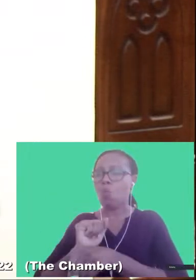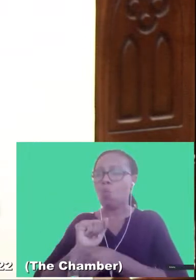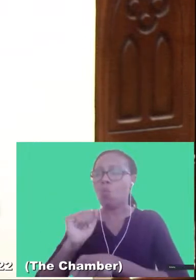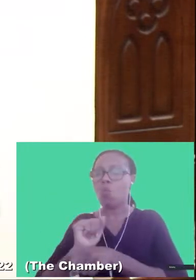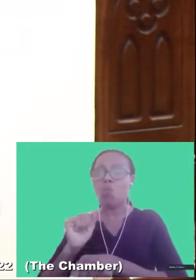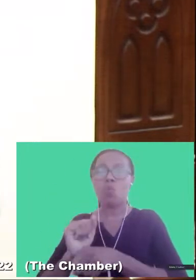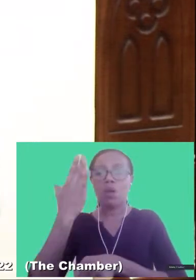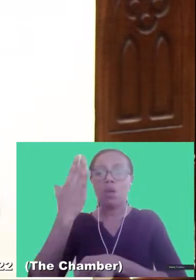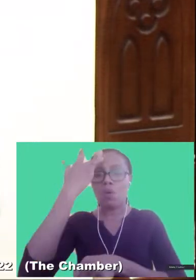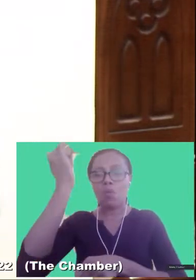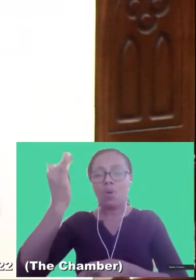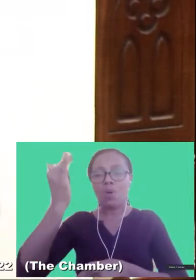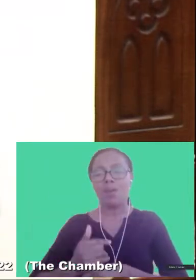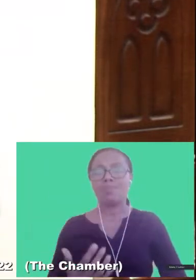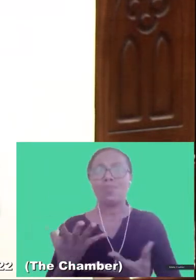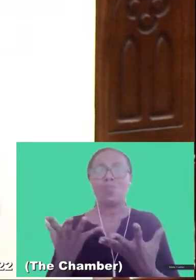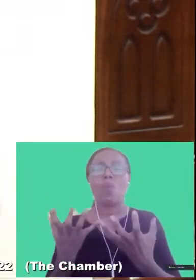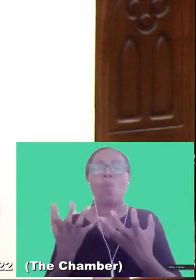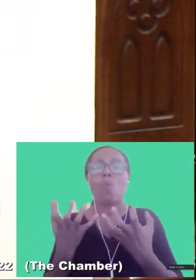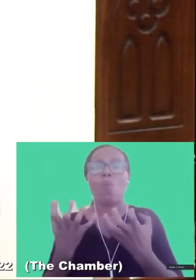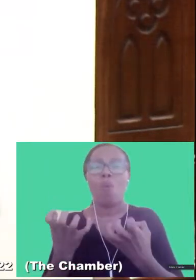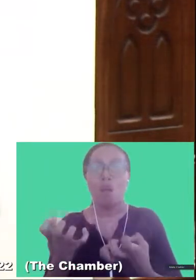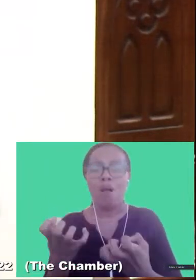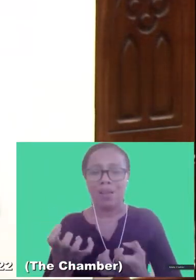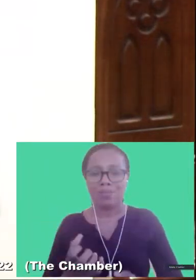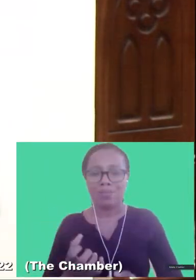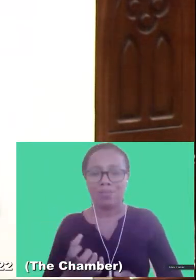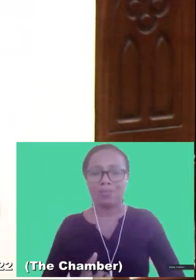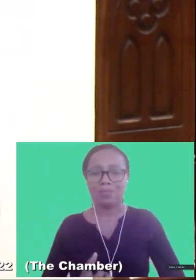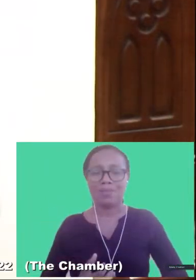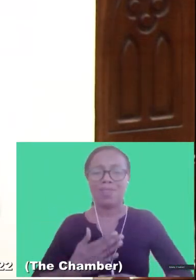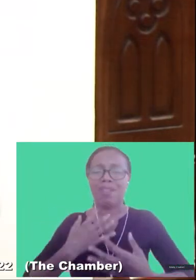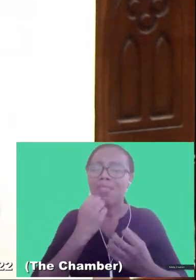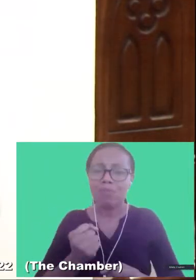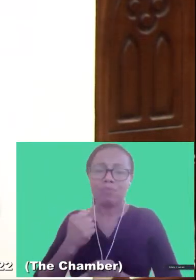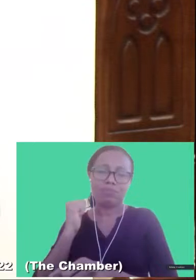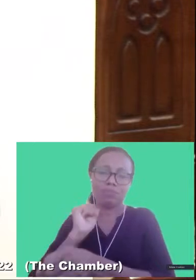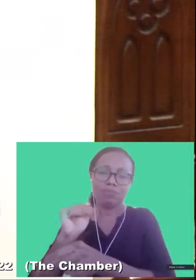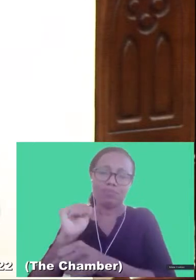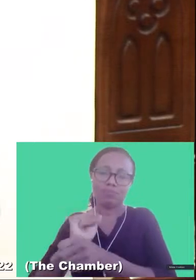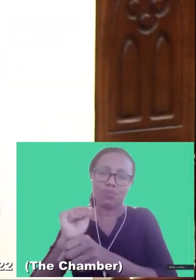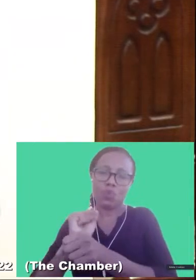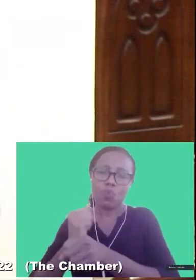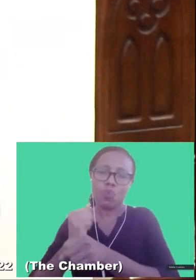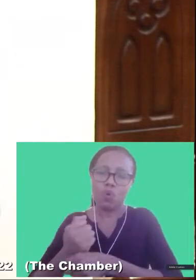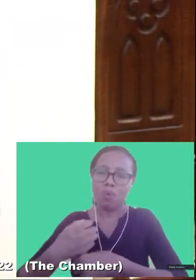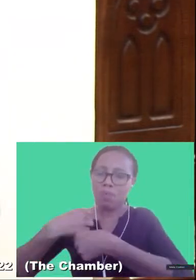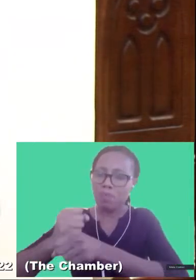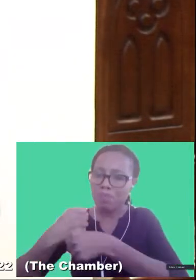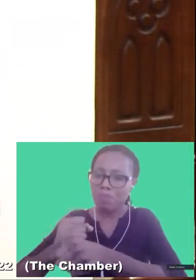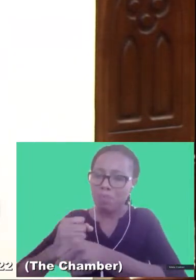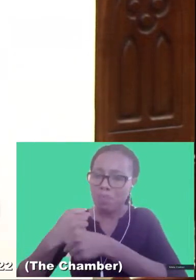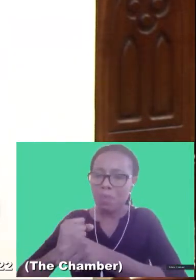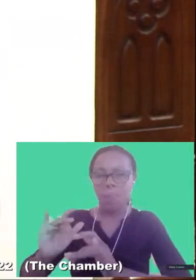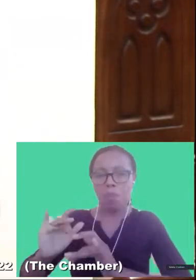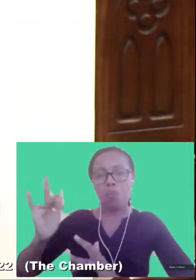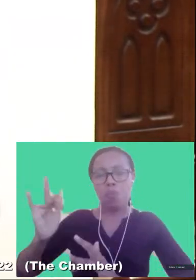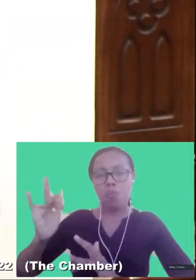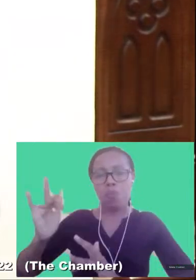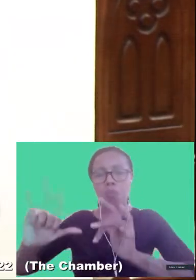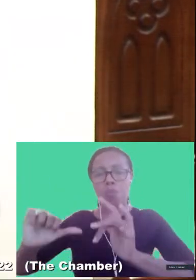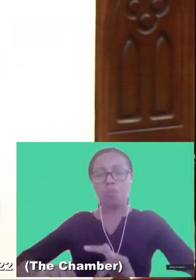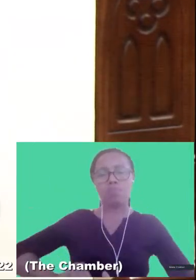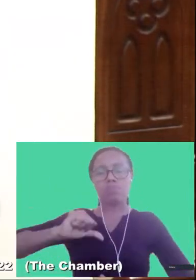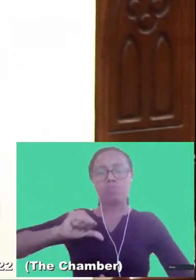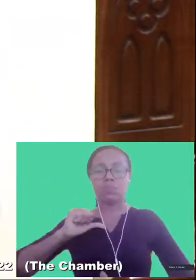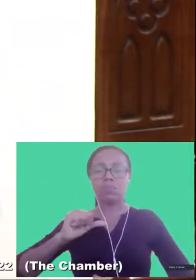So I am assuming that we are going to be seeing a new trend in workers' participation in terms of